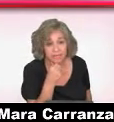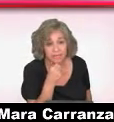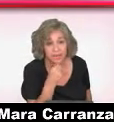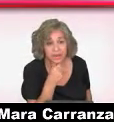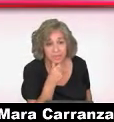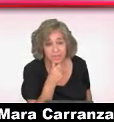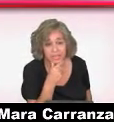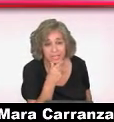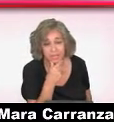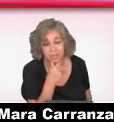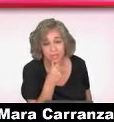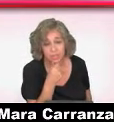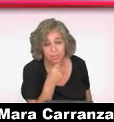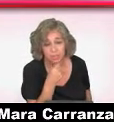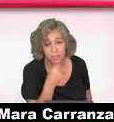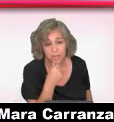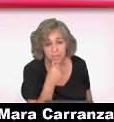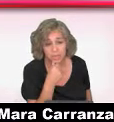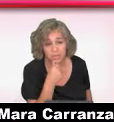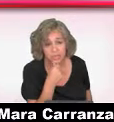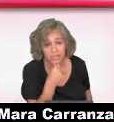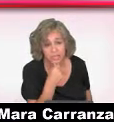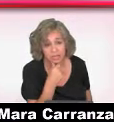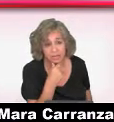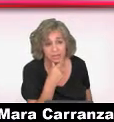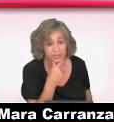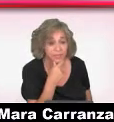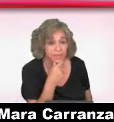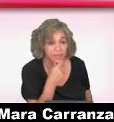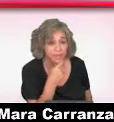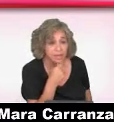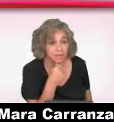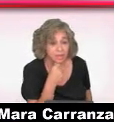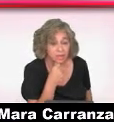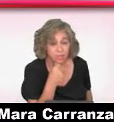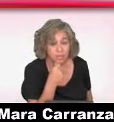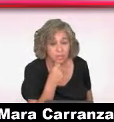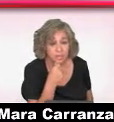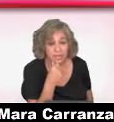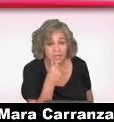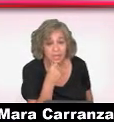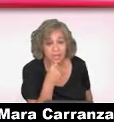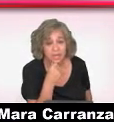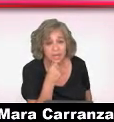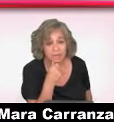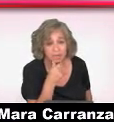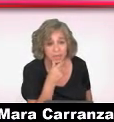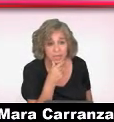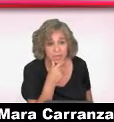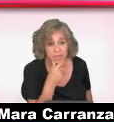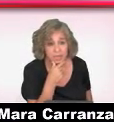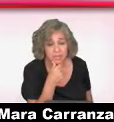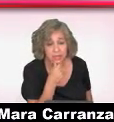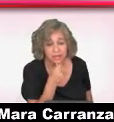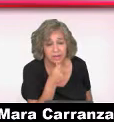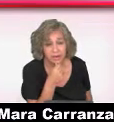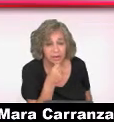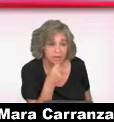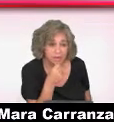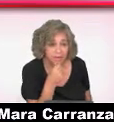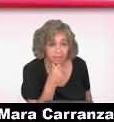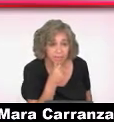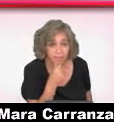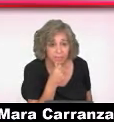Unfortunately, the federal police was prostituting itself when they came to the government